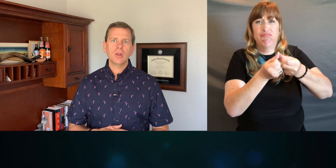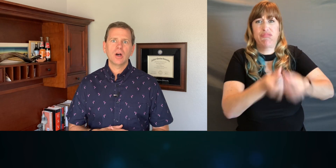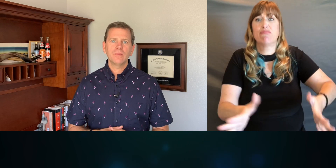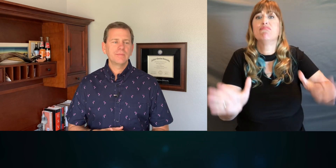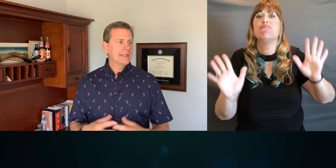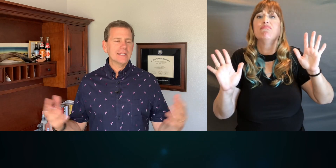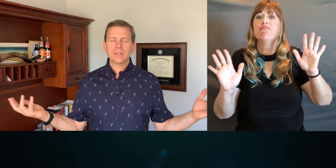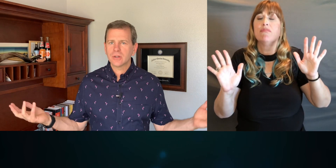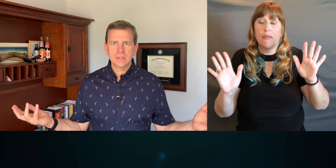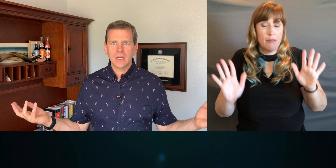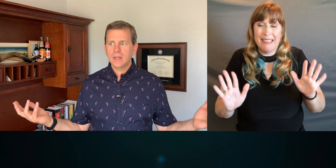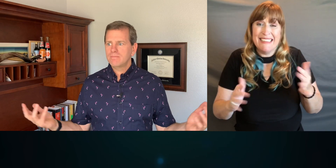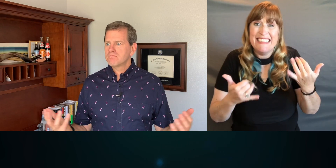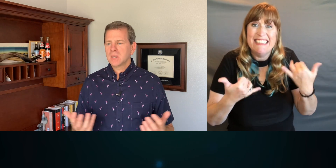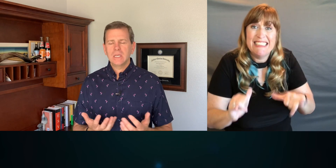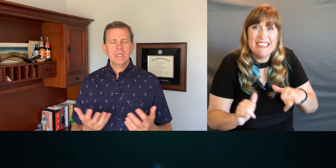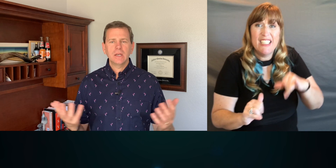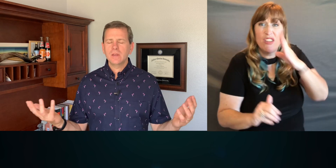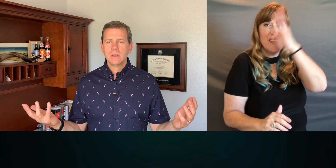it all off, he doesn't curse God.